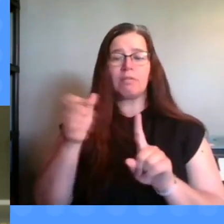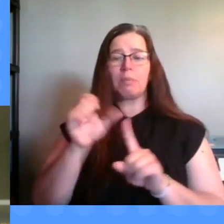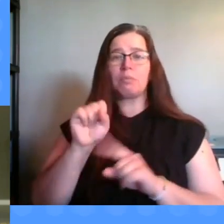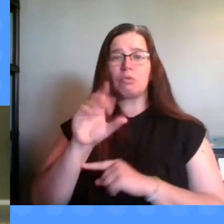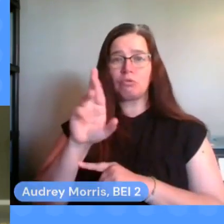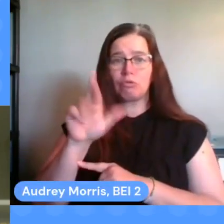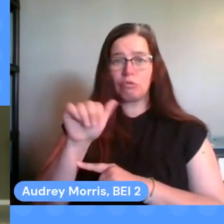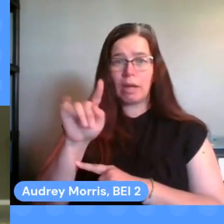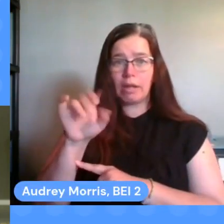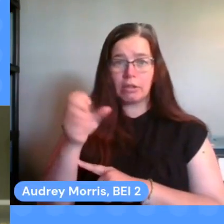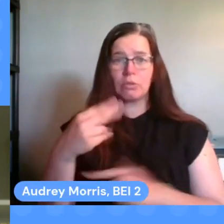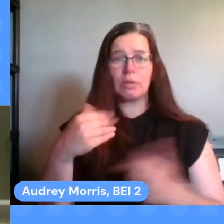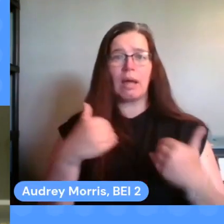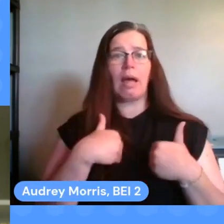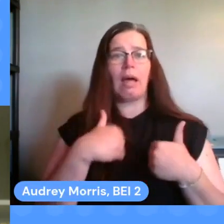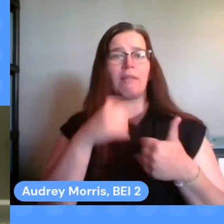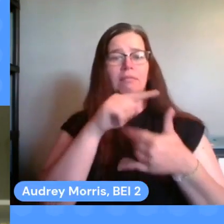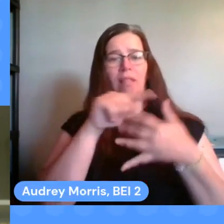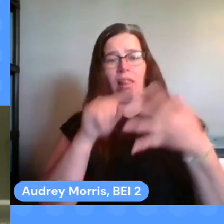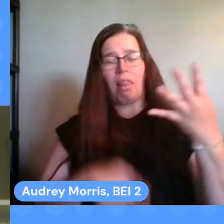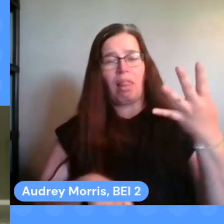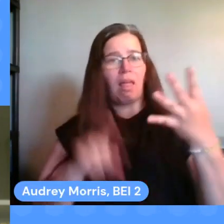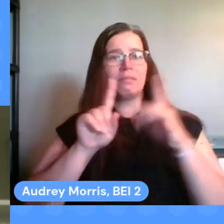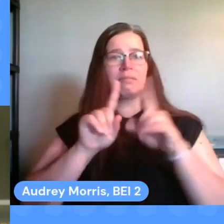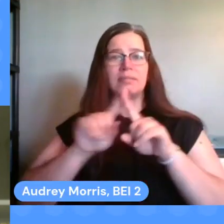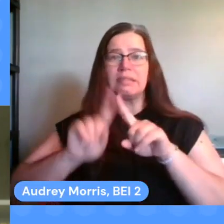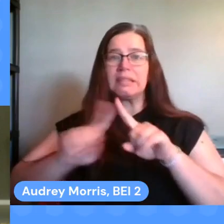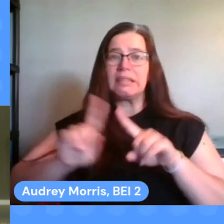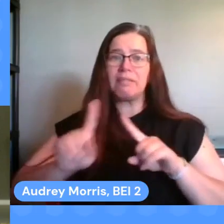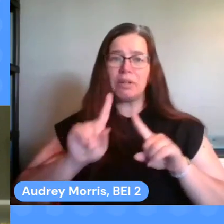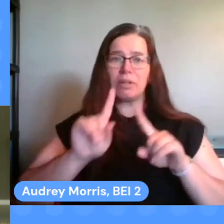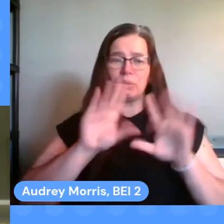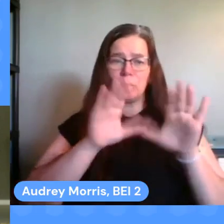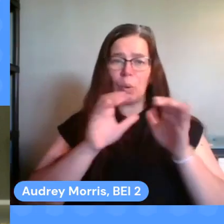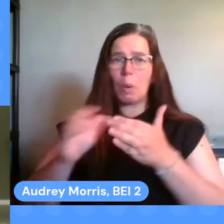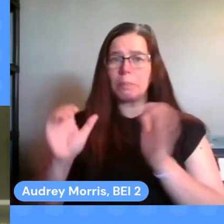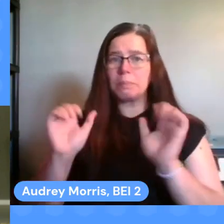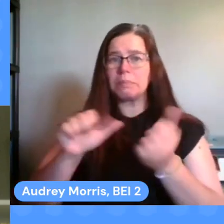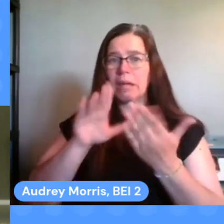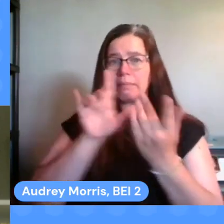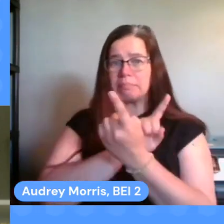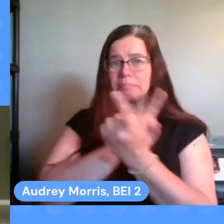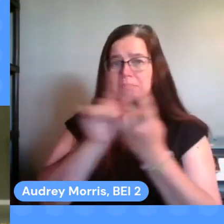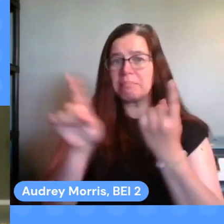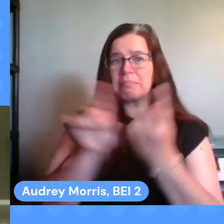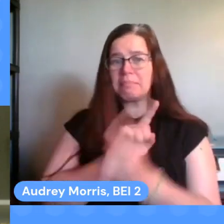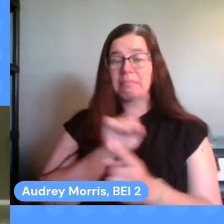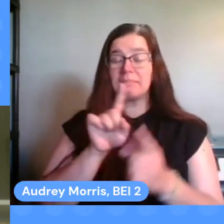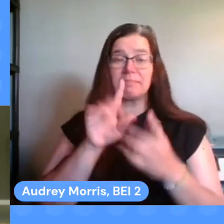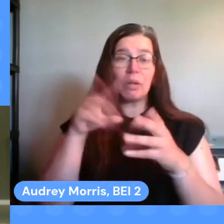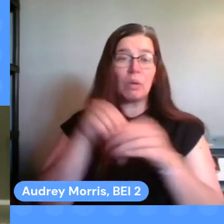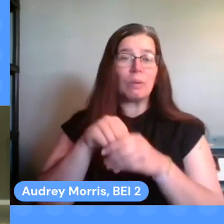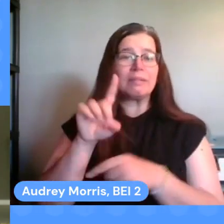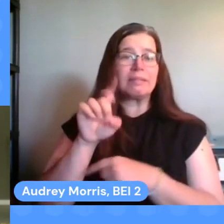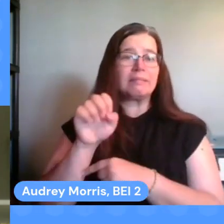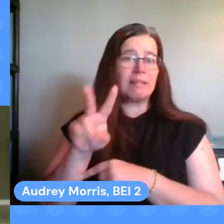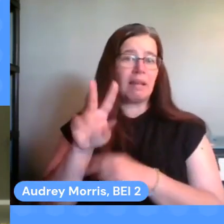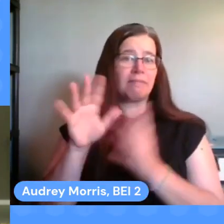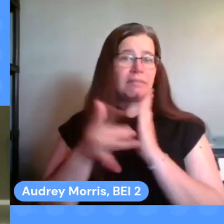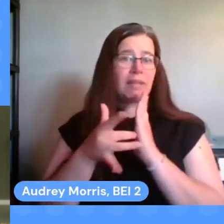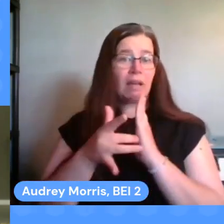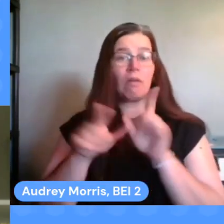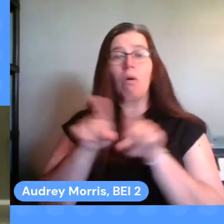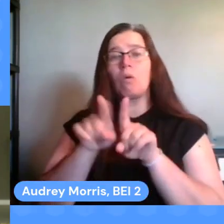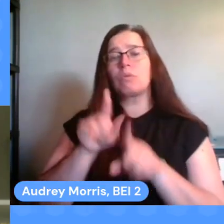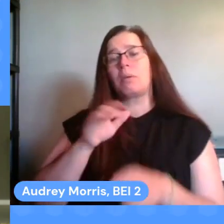at Microbit, Vernier, Makey, Lifelong Kindergarten Group, or DevTech. And don't miss my colleagues,